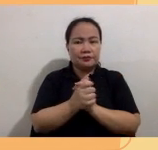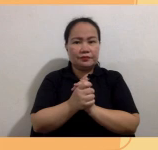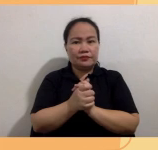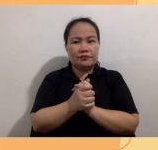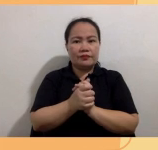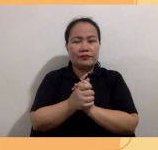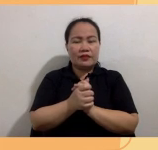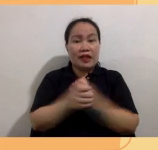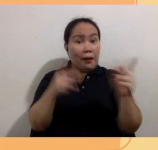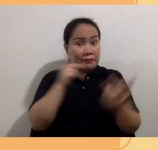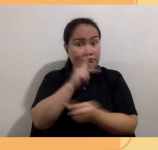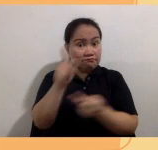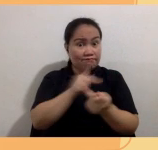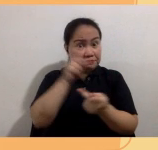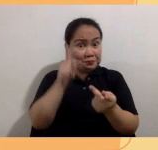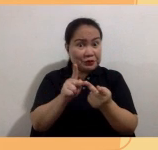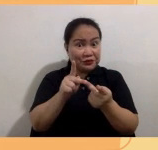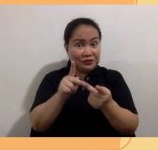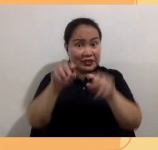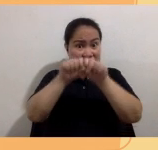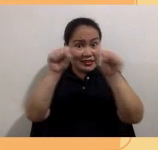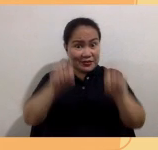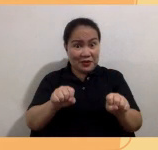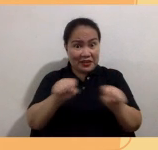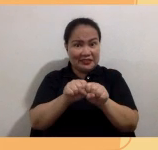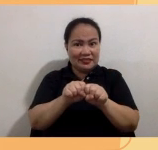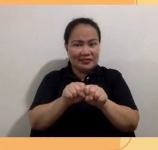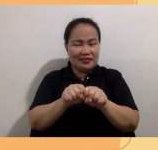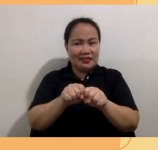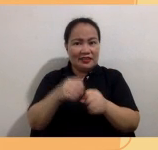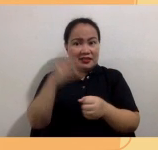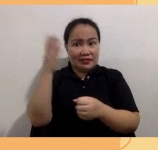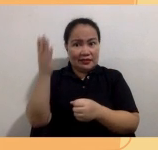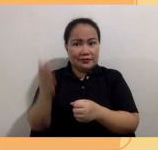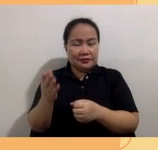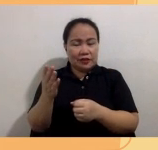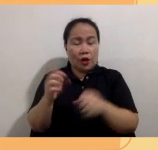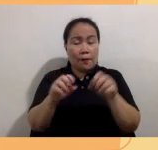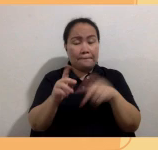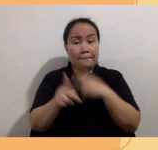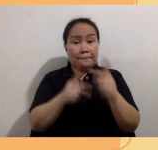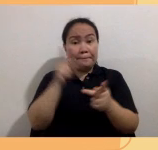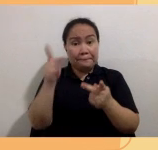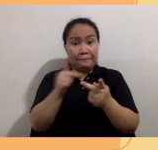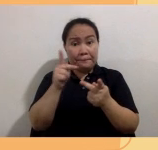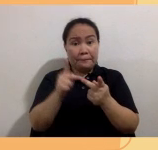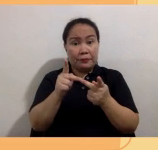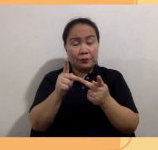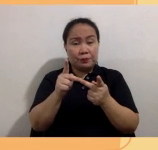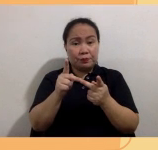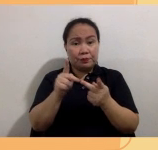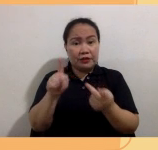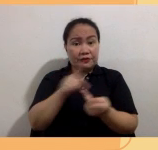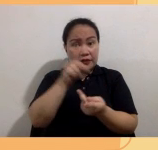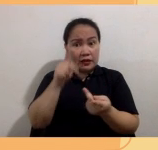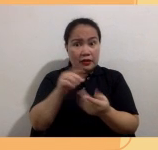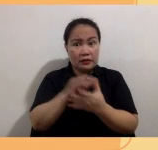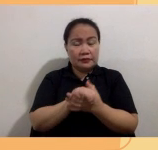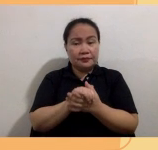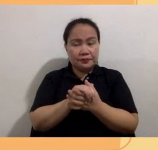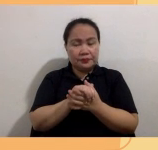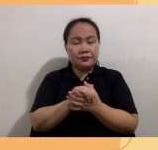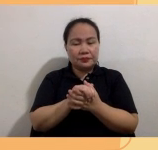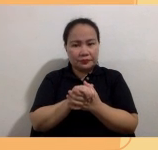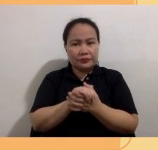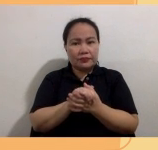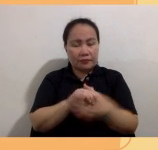That is x squared minus 9 is equal to 0. Now, we all know that this is an example of a what?